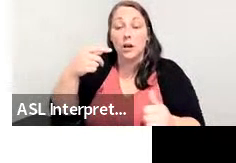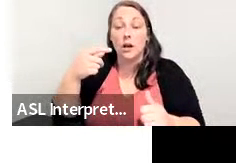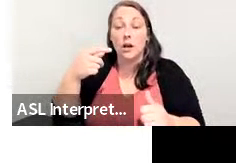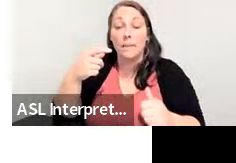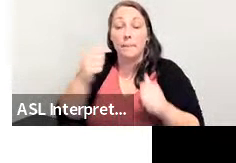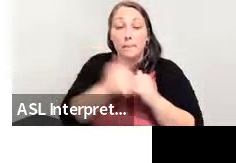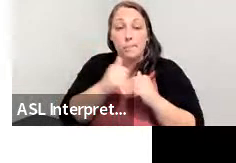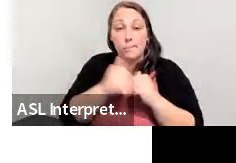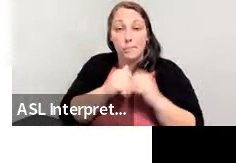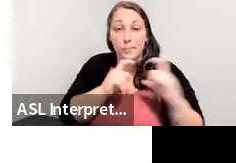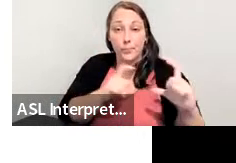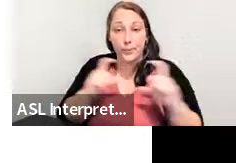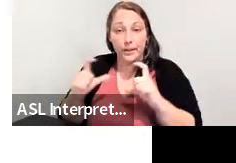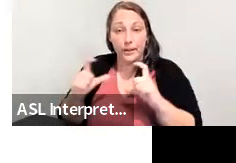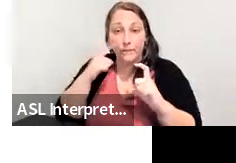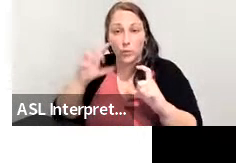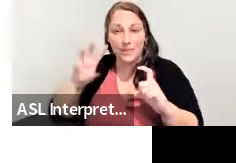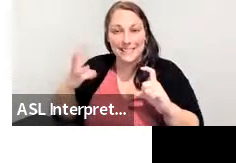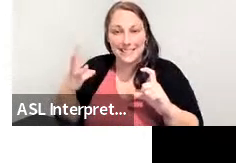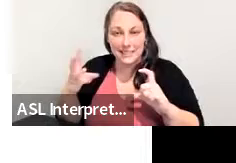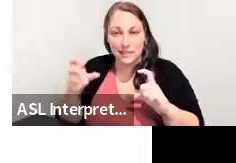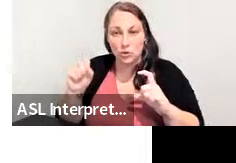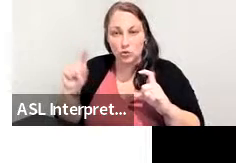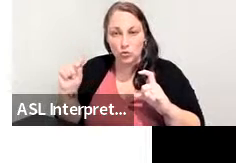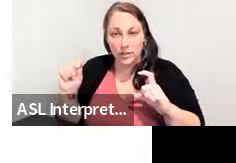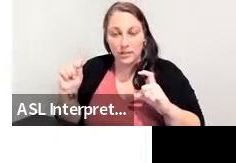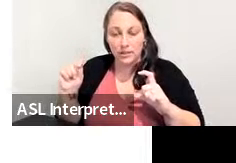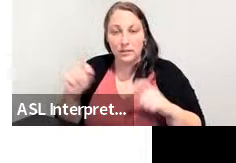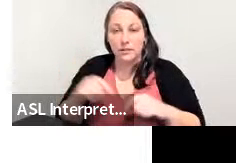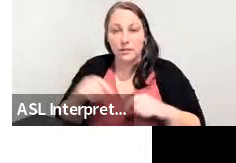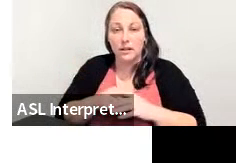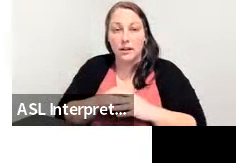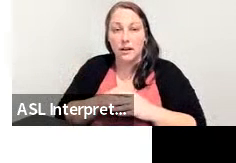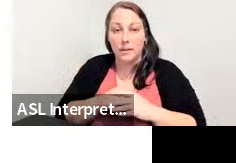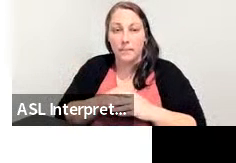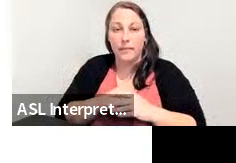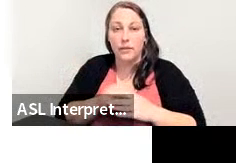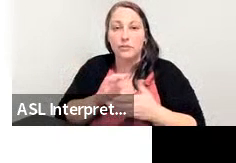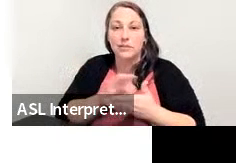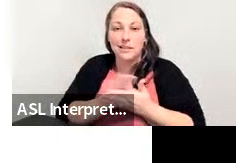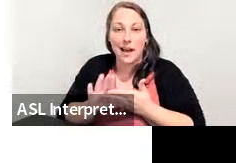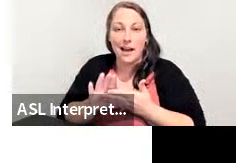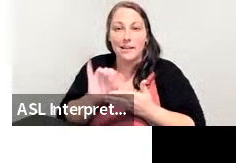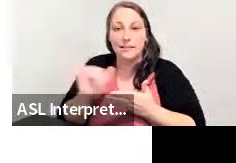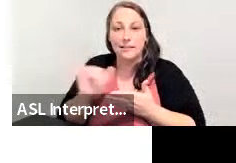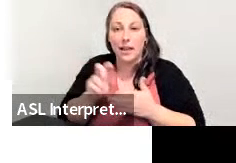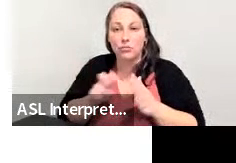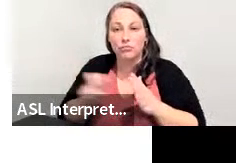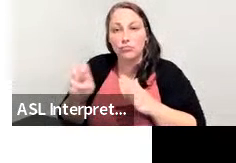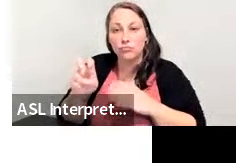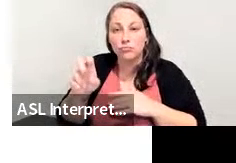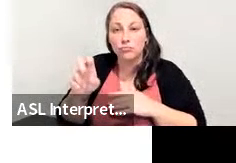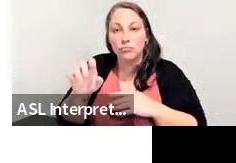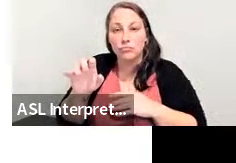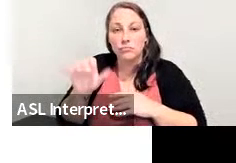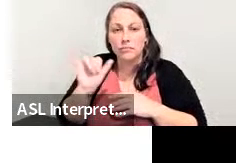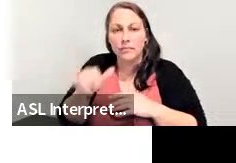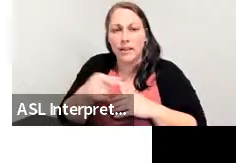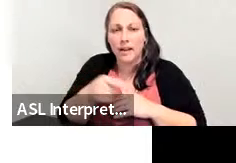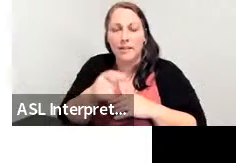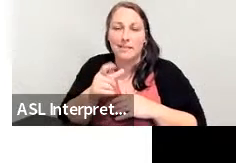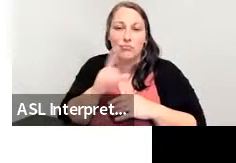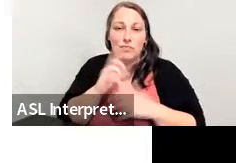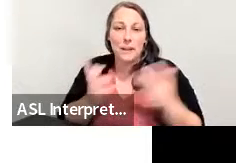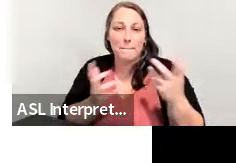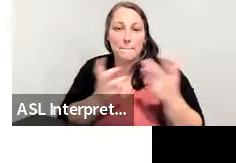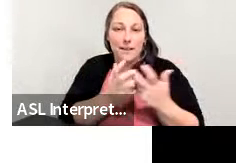side, there's a nice purity, and it goes real well with the punched windows, the purity of that brick form you're